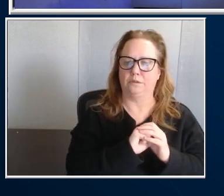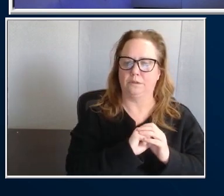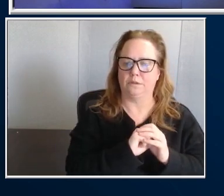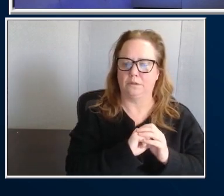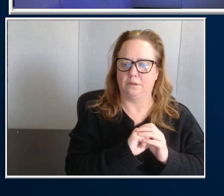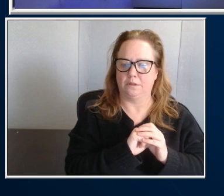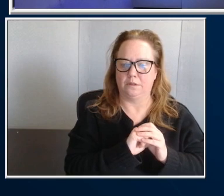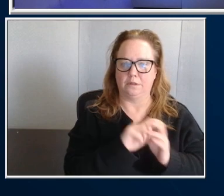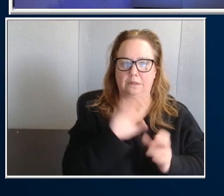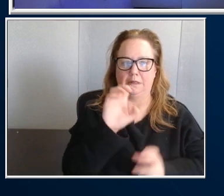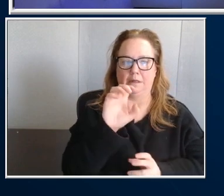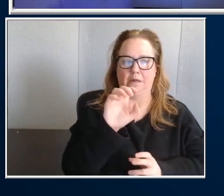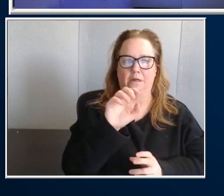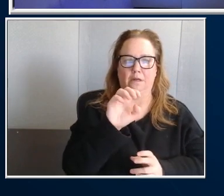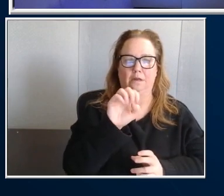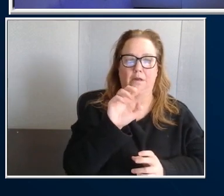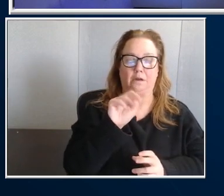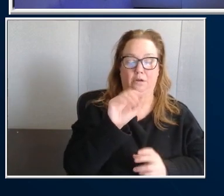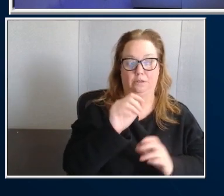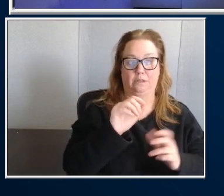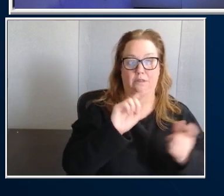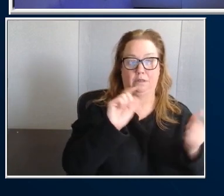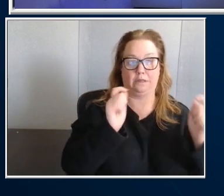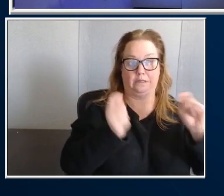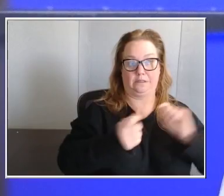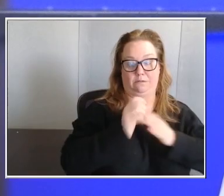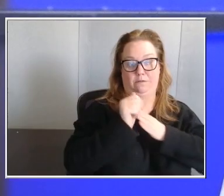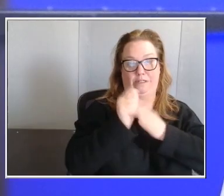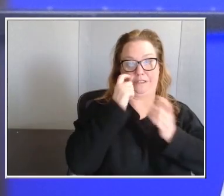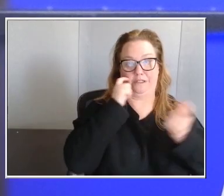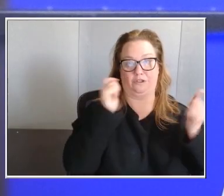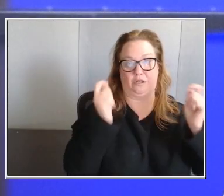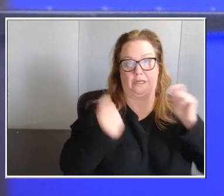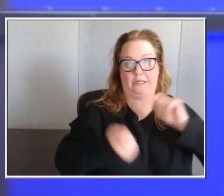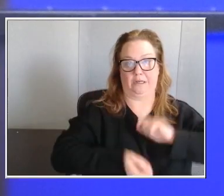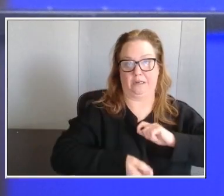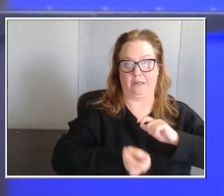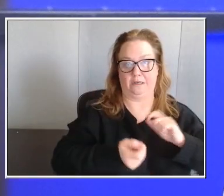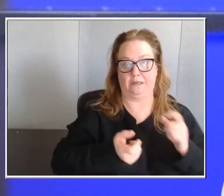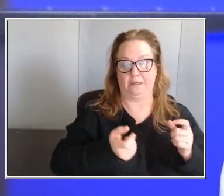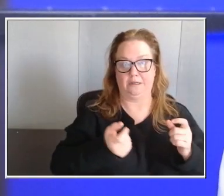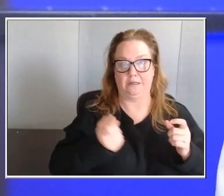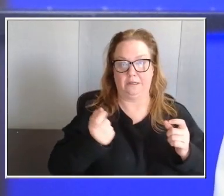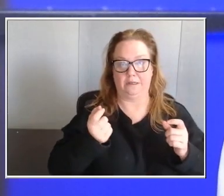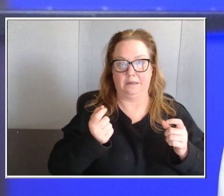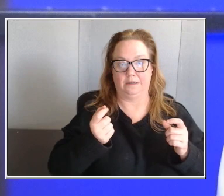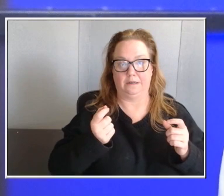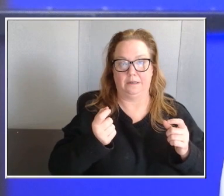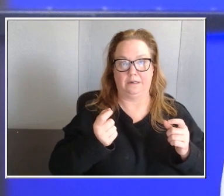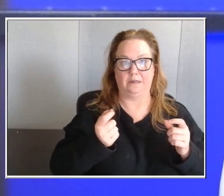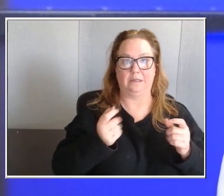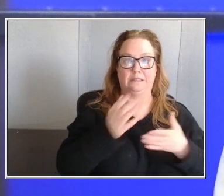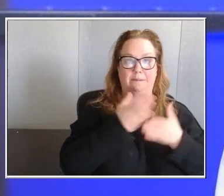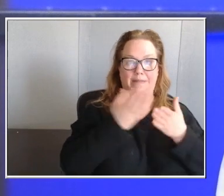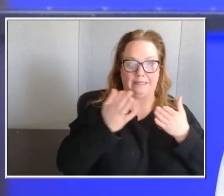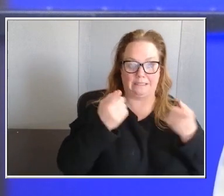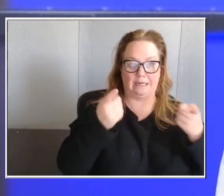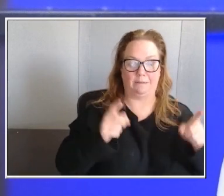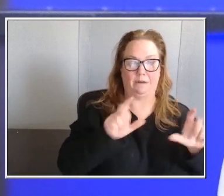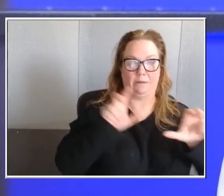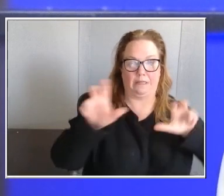So UNOS has actually gone through a leadership change recently, and because of some of the things that have gone on with this